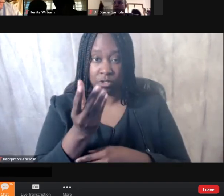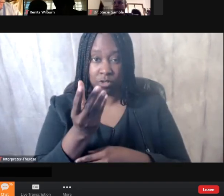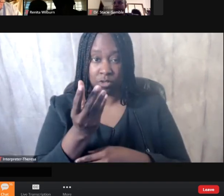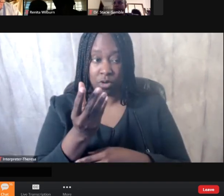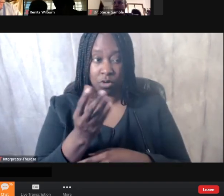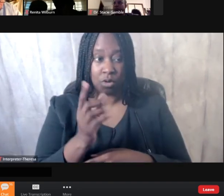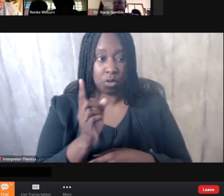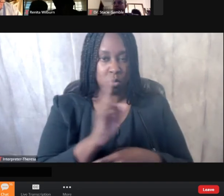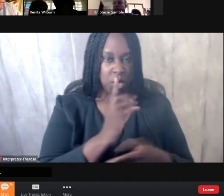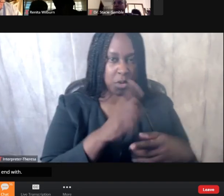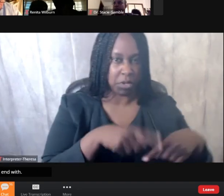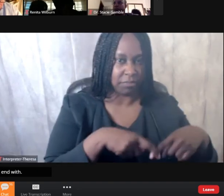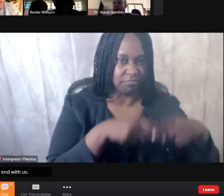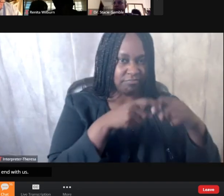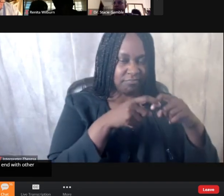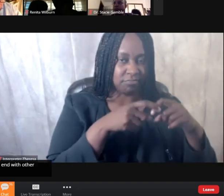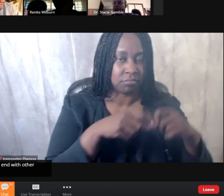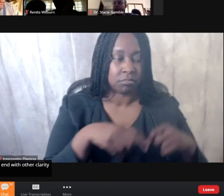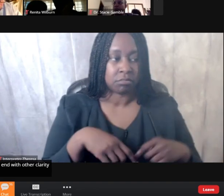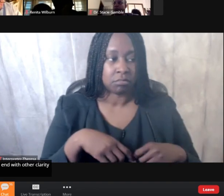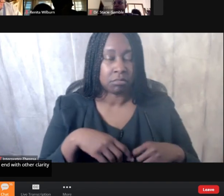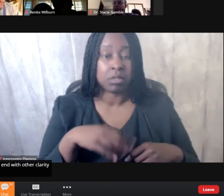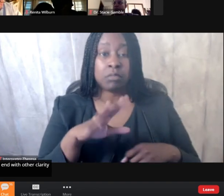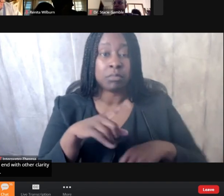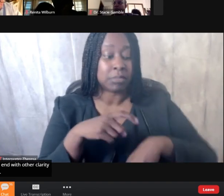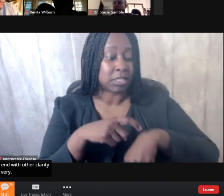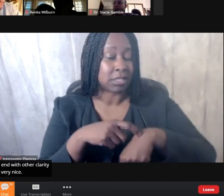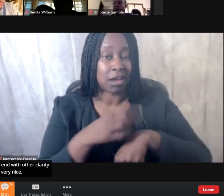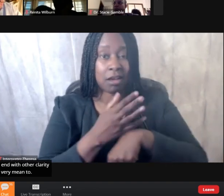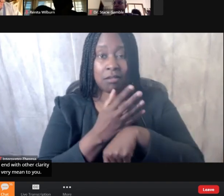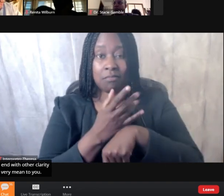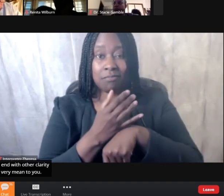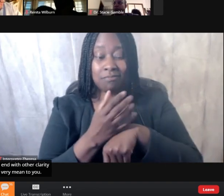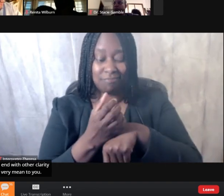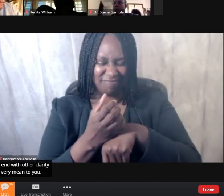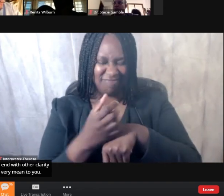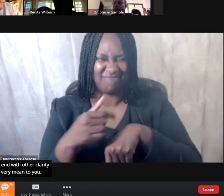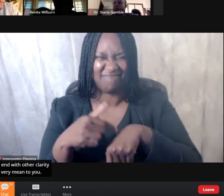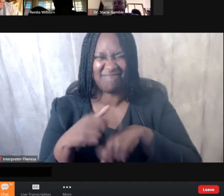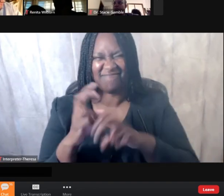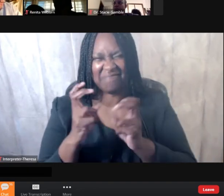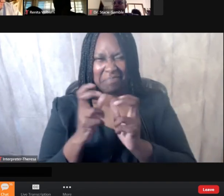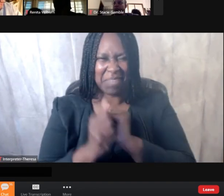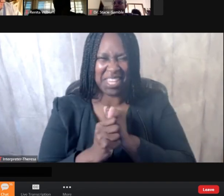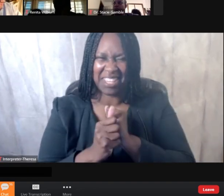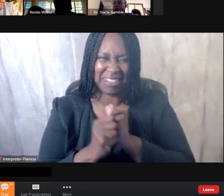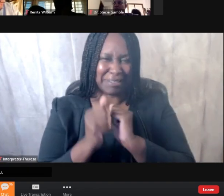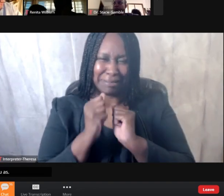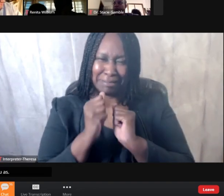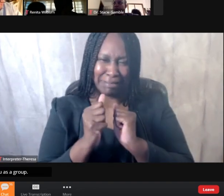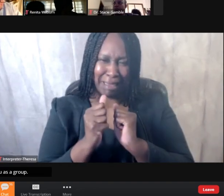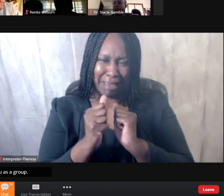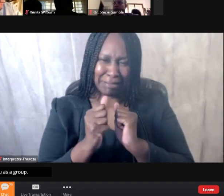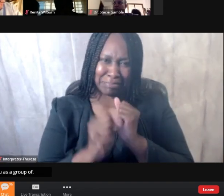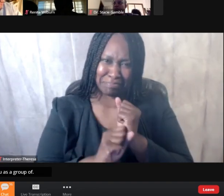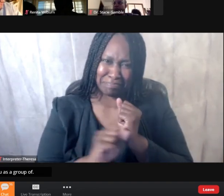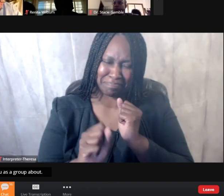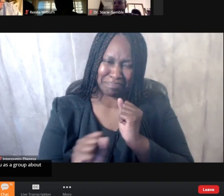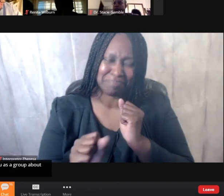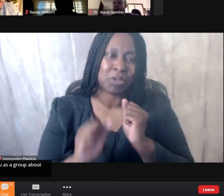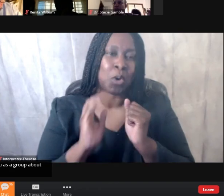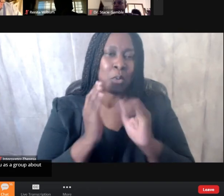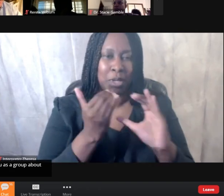other groups, if you didn't end with utter clarity, because maybe time was just very mean to you, we will follow up and email you as a group about